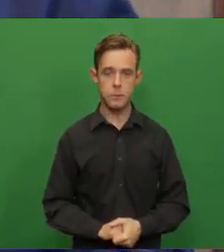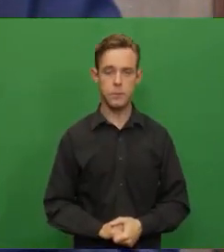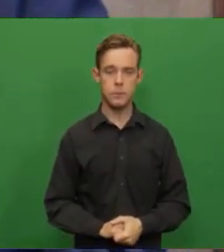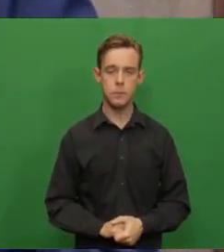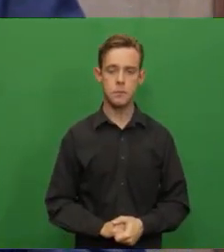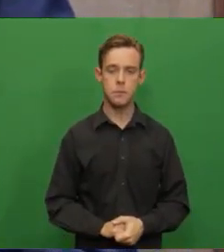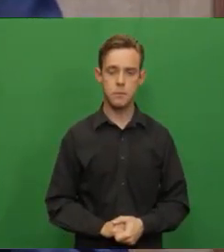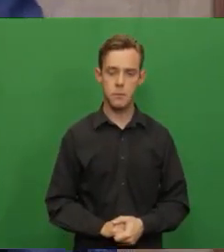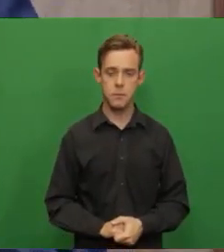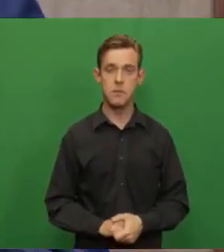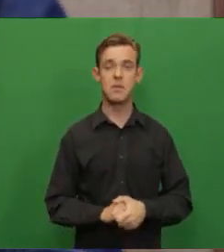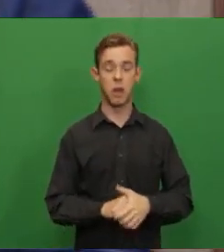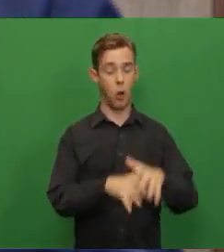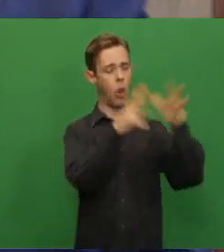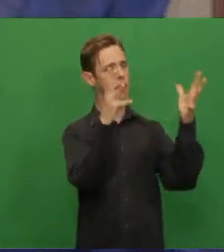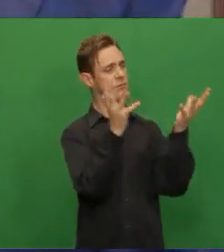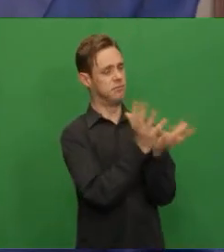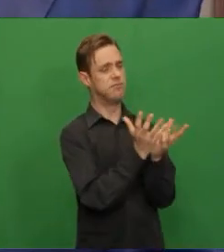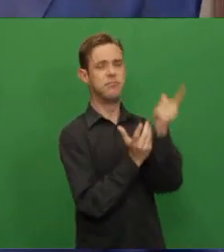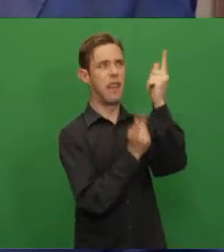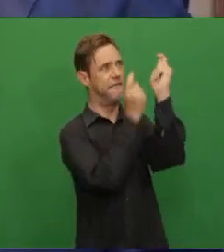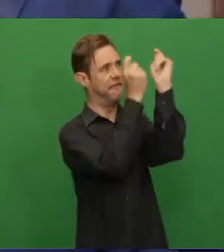Tighter global financial conditions,